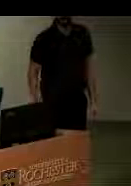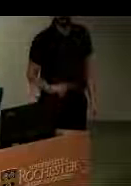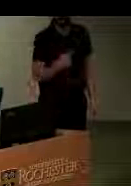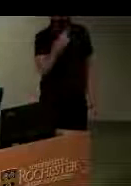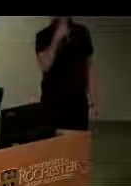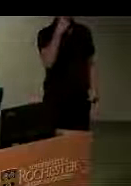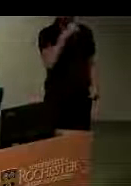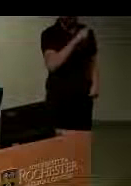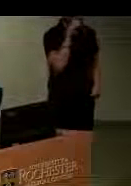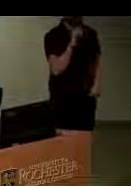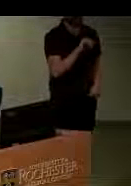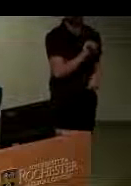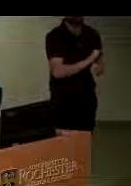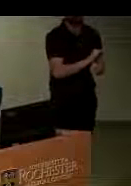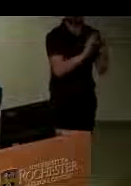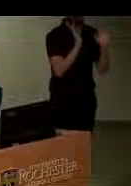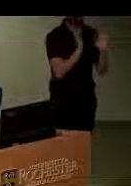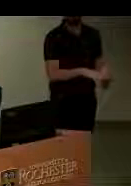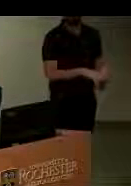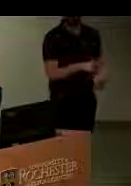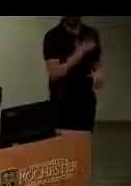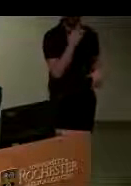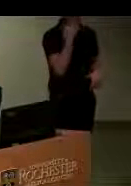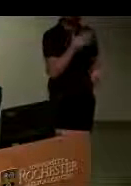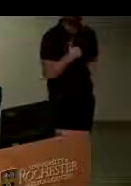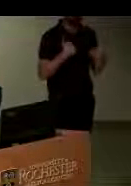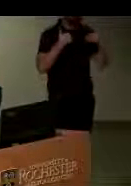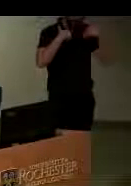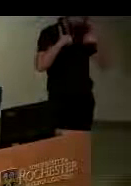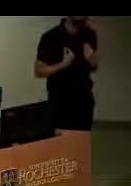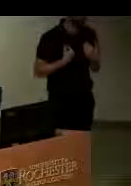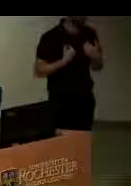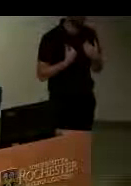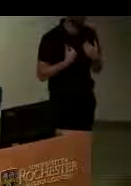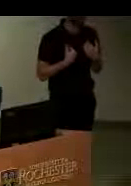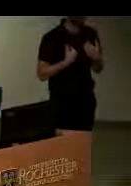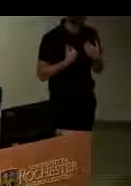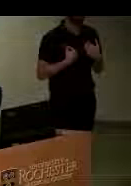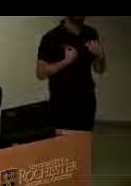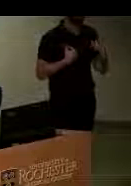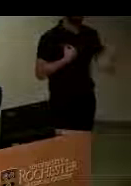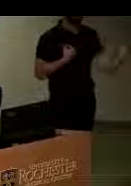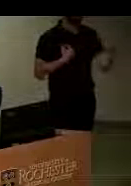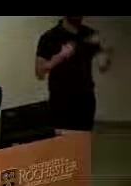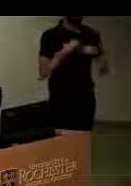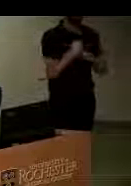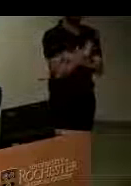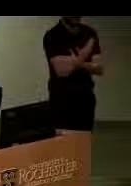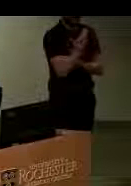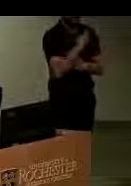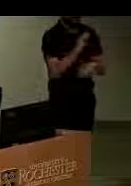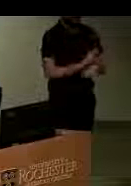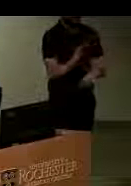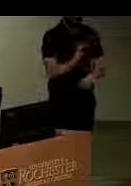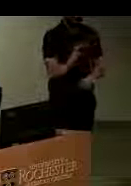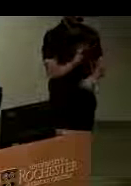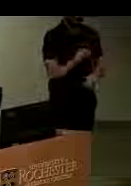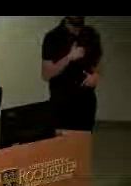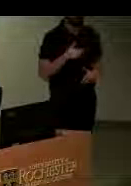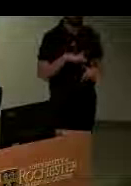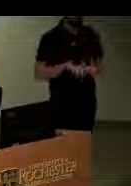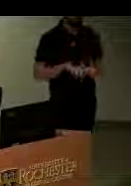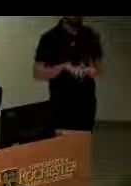that intern around and they were really looking tired as can be. And when they walked in the morning at 6 o'clock, you were sitting